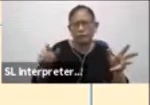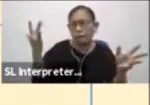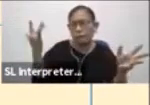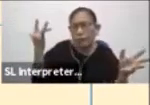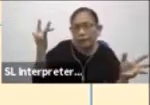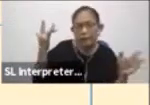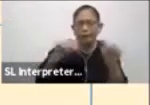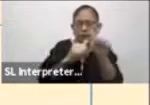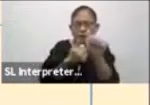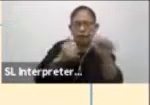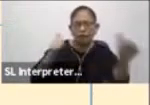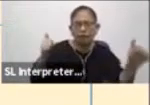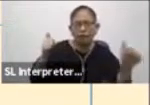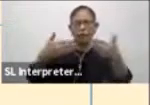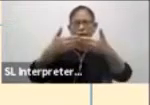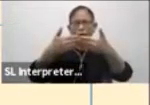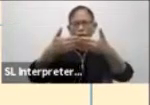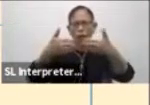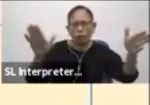the